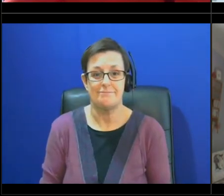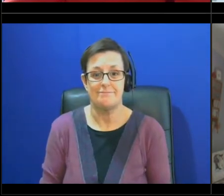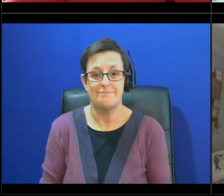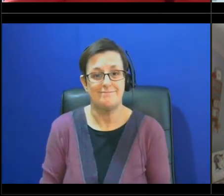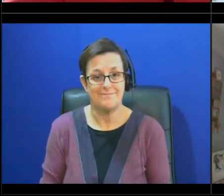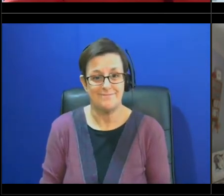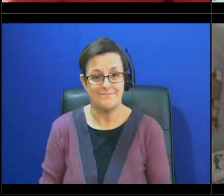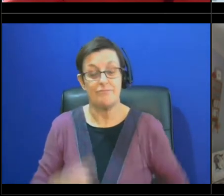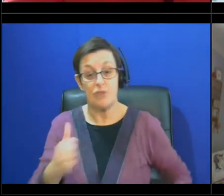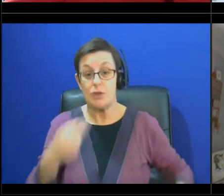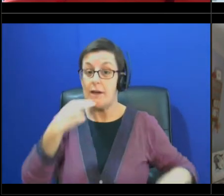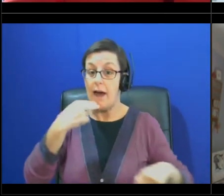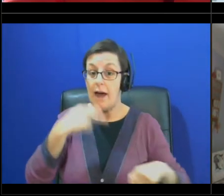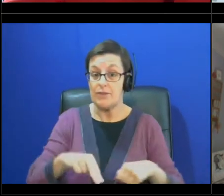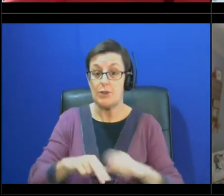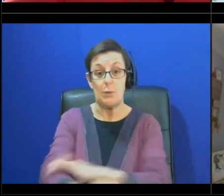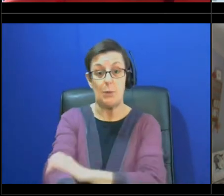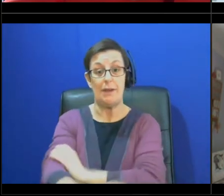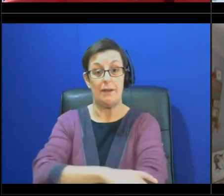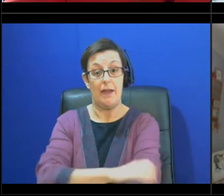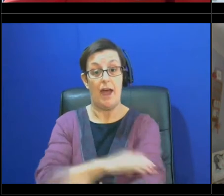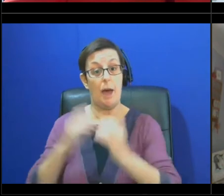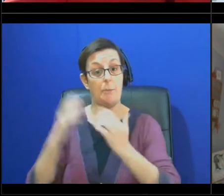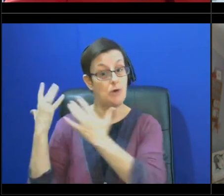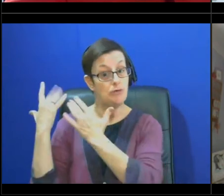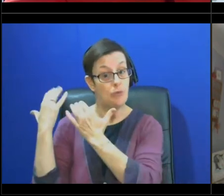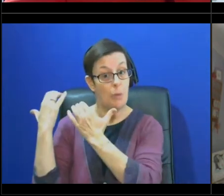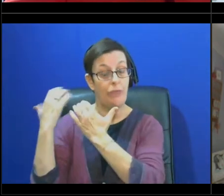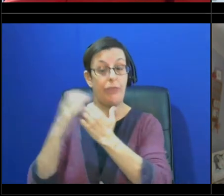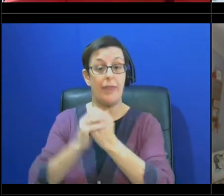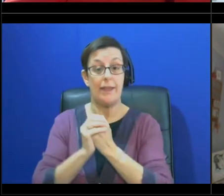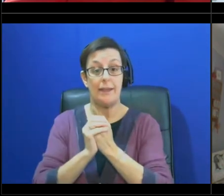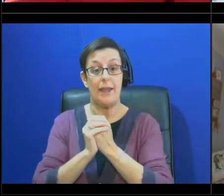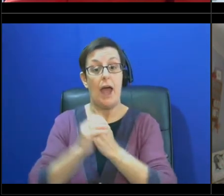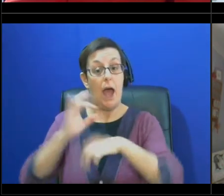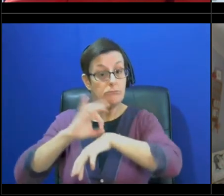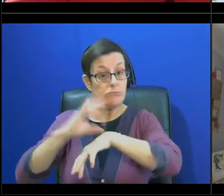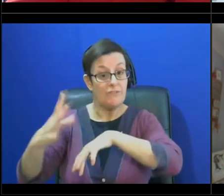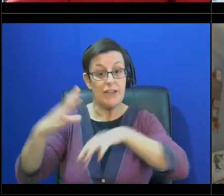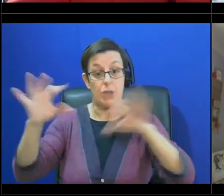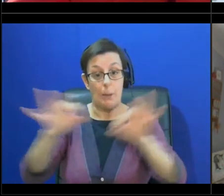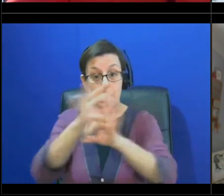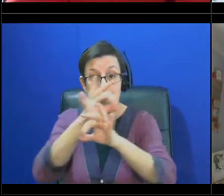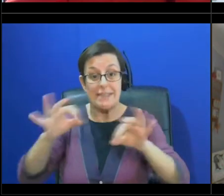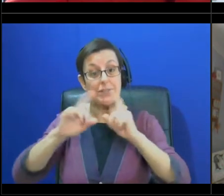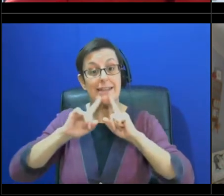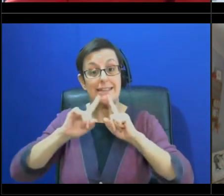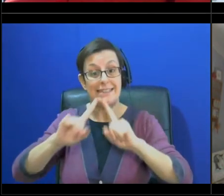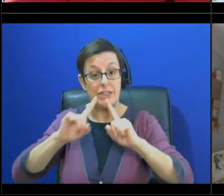Good afternoon, everyone. I'm Ruth and I'm a professional musician and teacher.